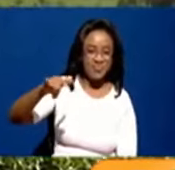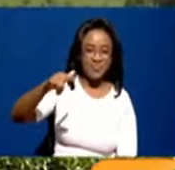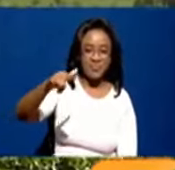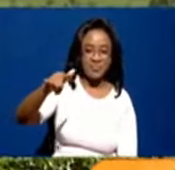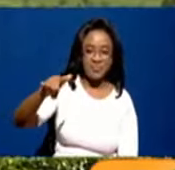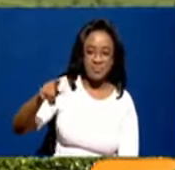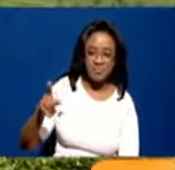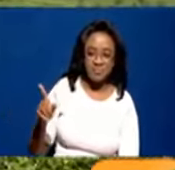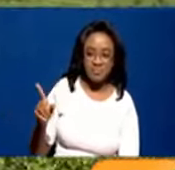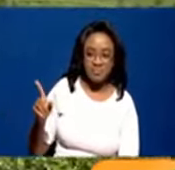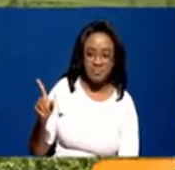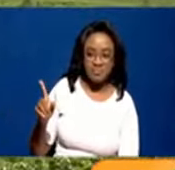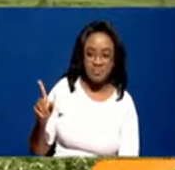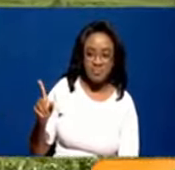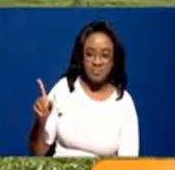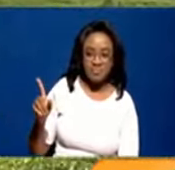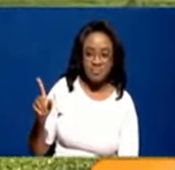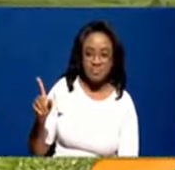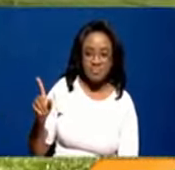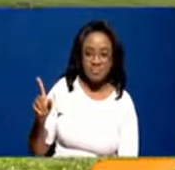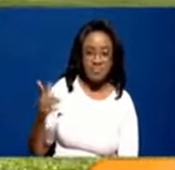County.